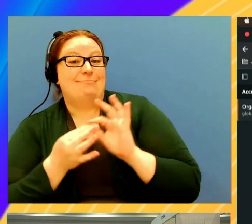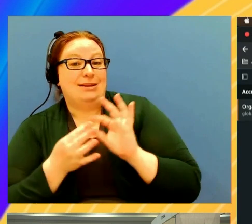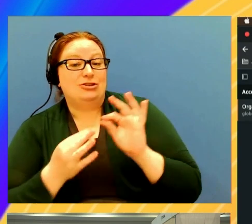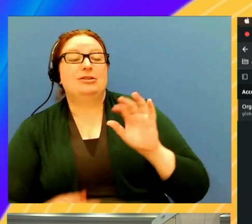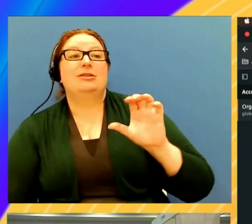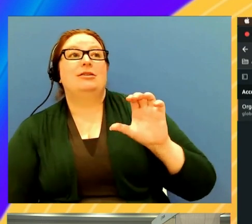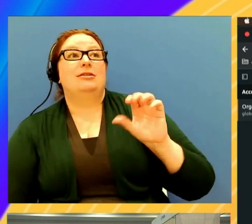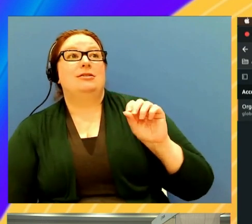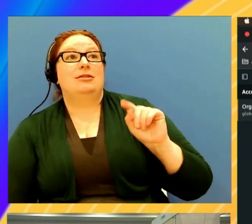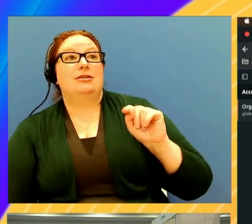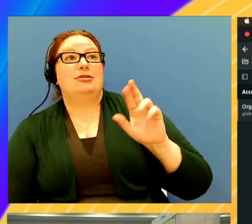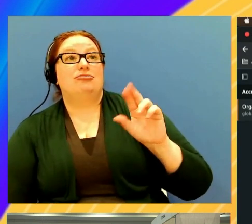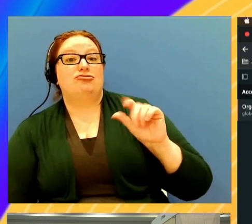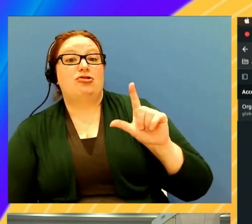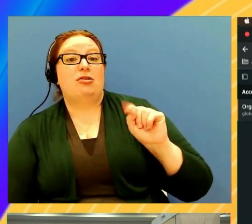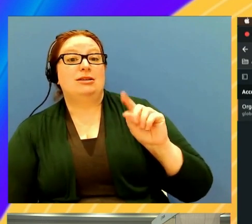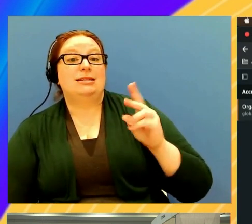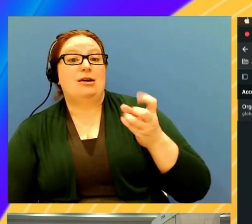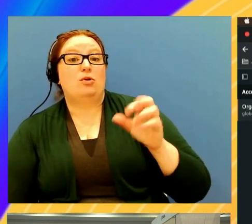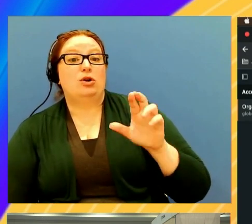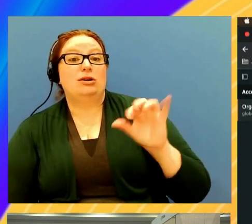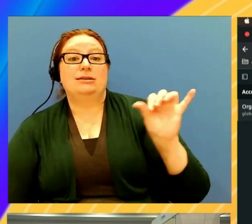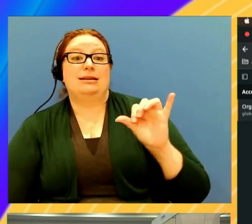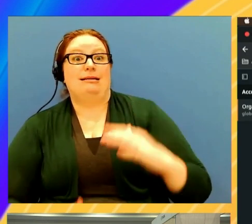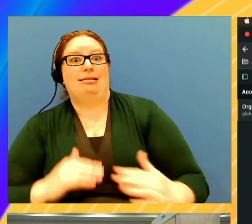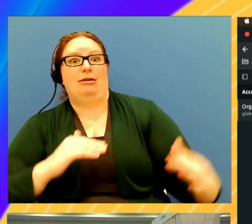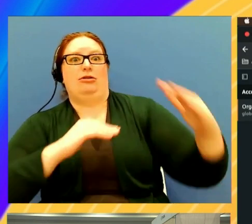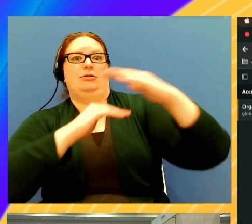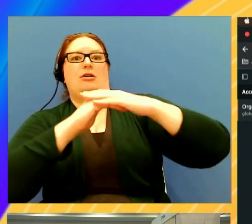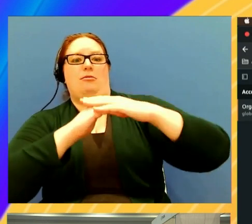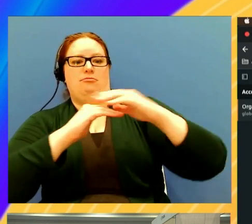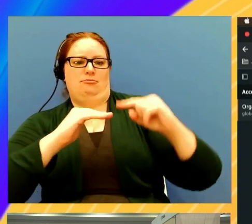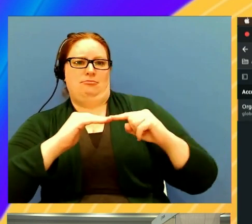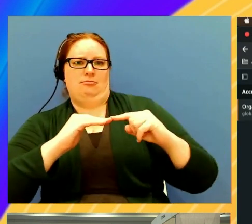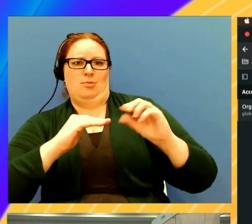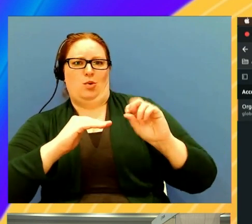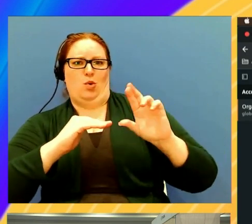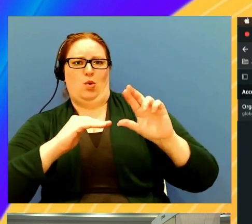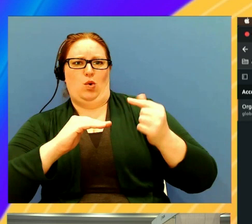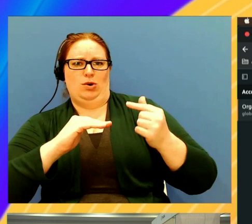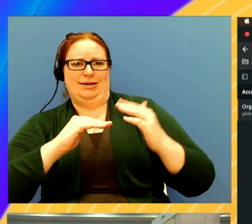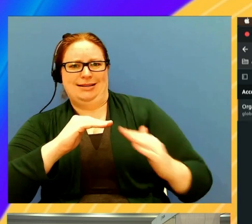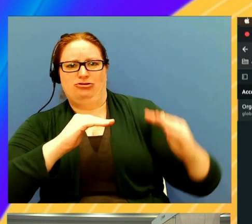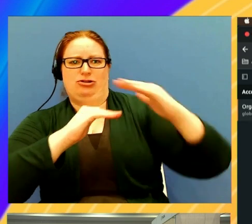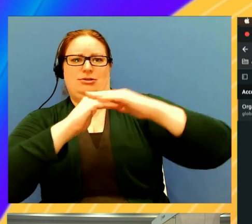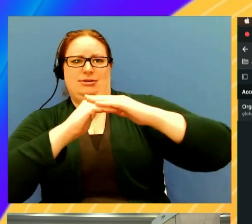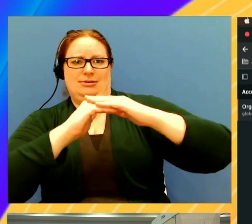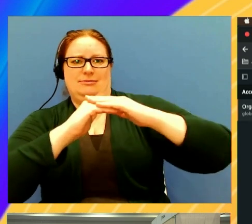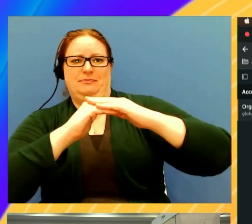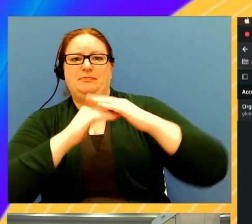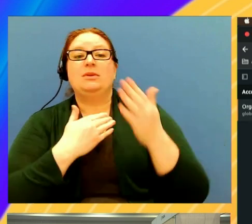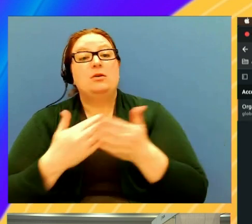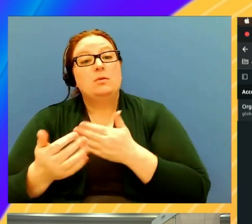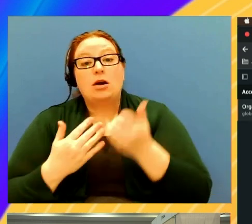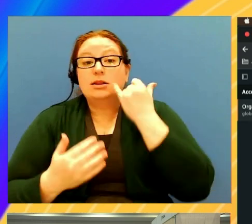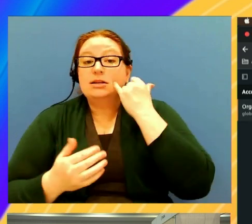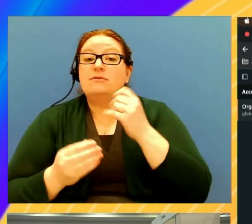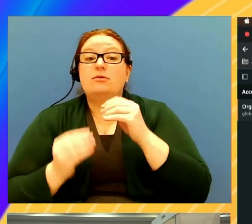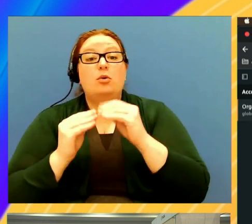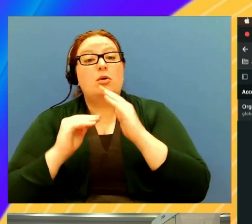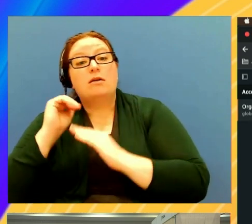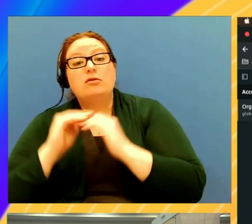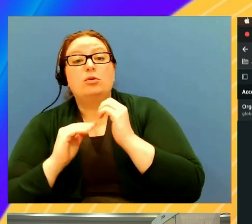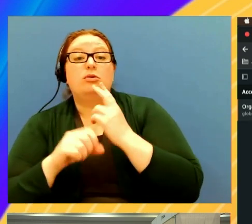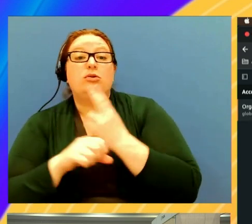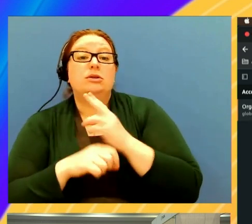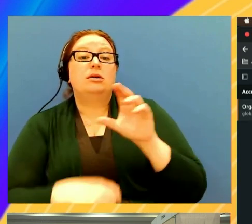almost like a layer on top of organizations. So the important thing we want customers to know is that regardless of whether you're more comfortable using Control Tower, whether